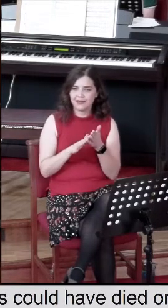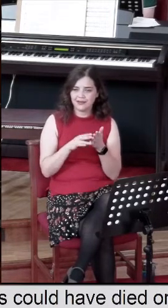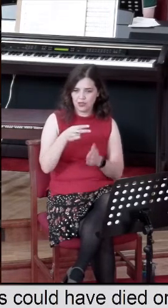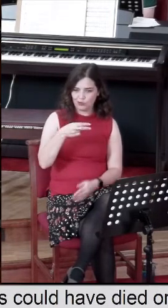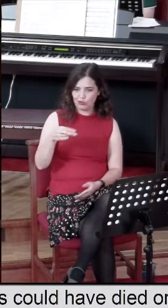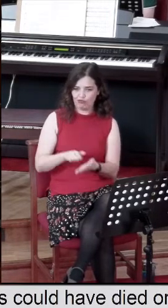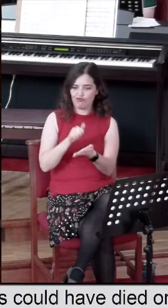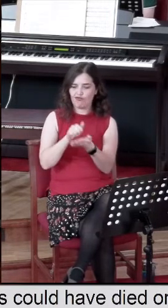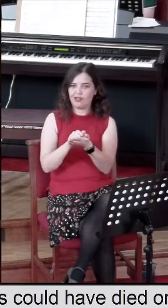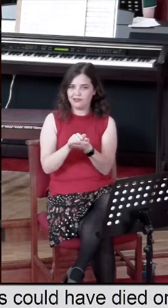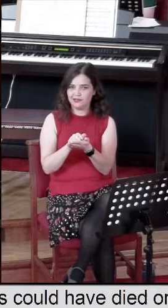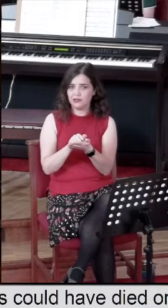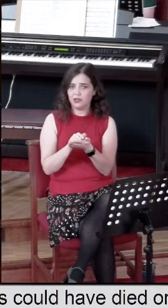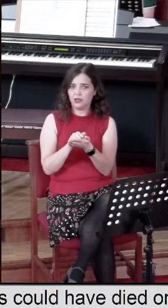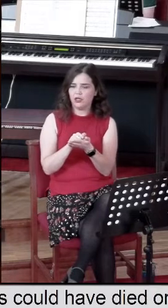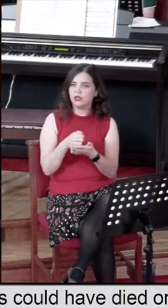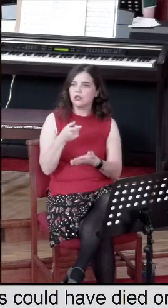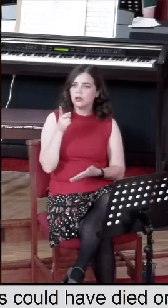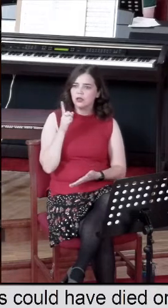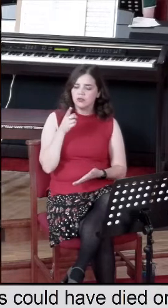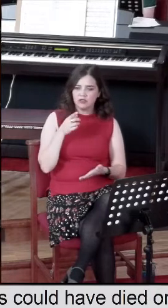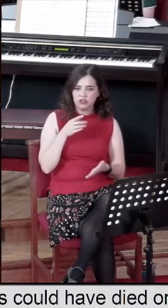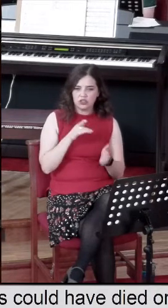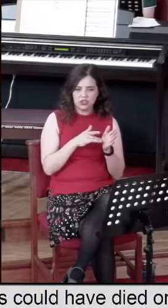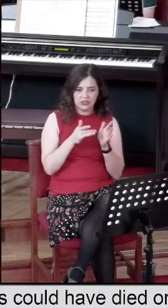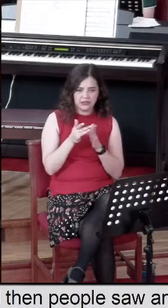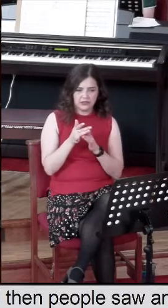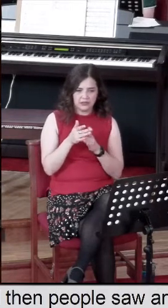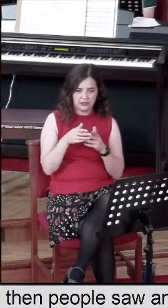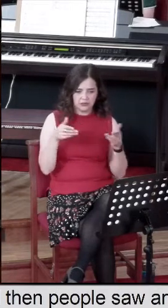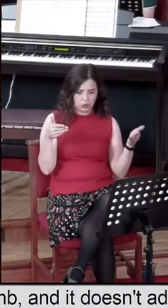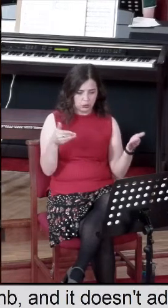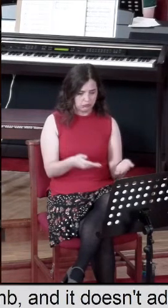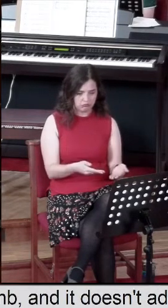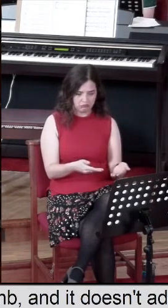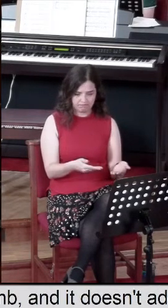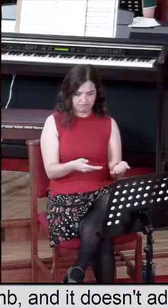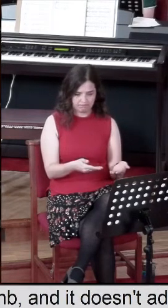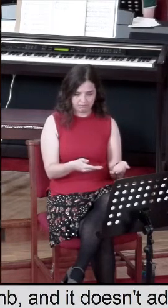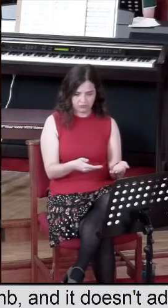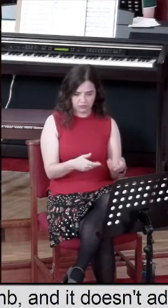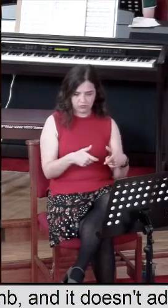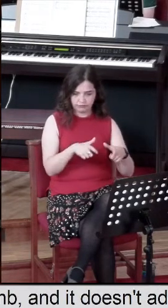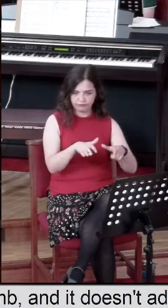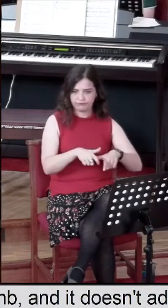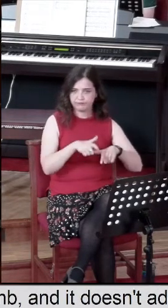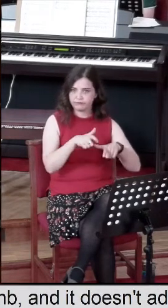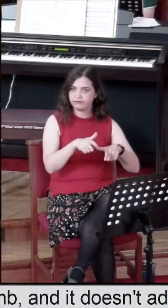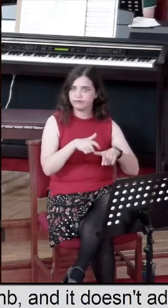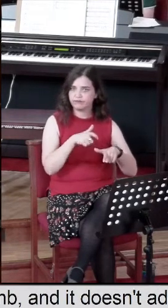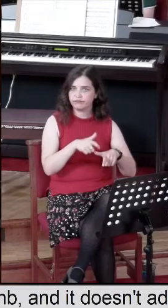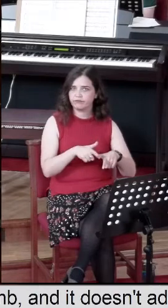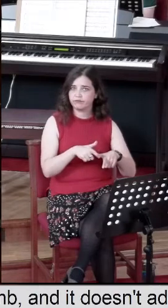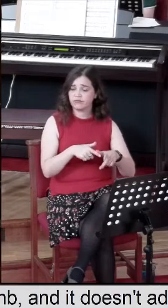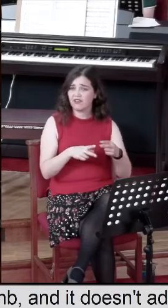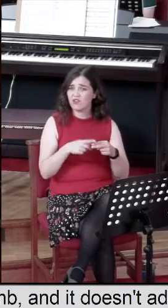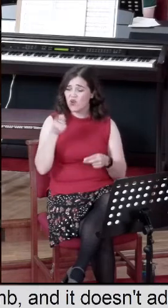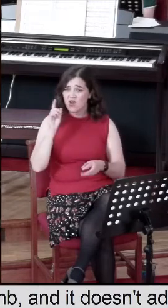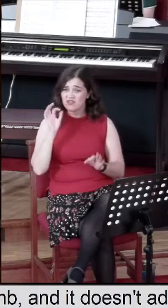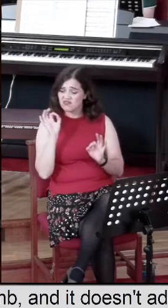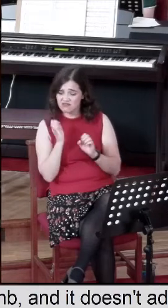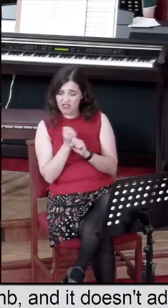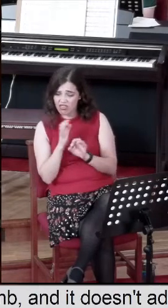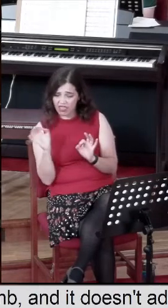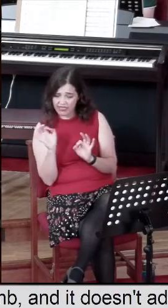done anything. And Jesus had gone into the tomb and there wouldn't have been any resurrection and there wouldn't have been any Easter. And you know,